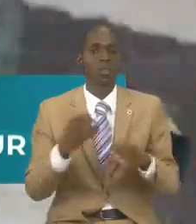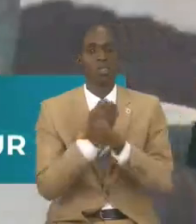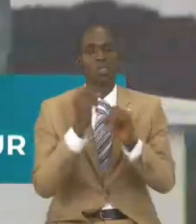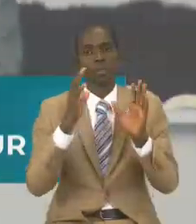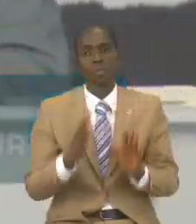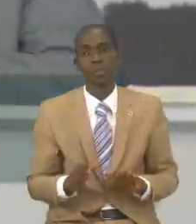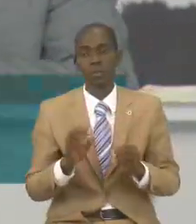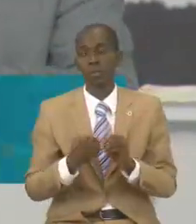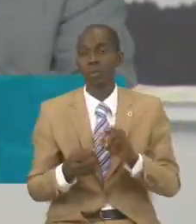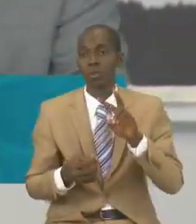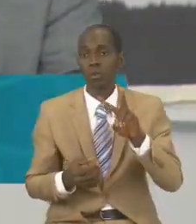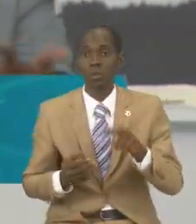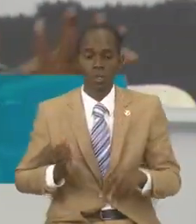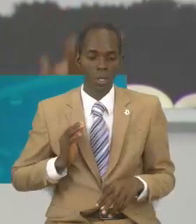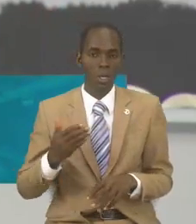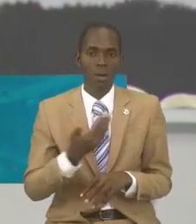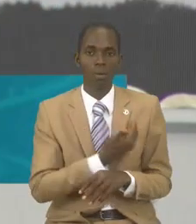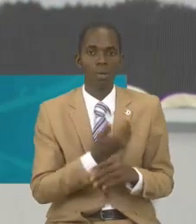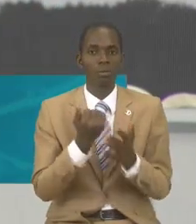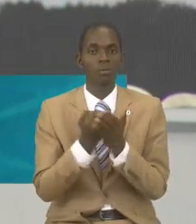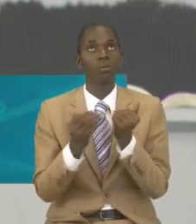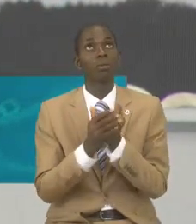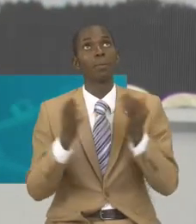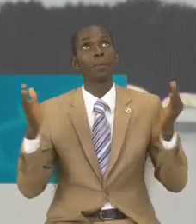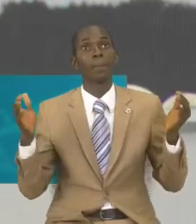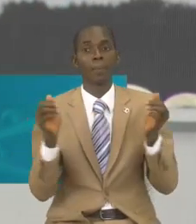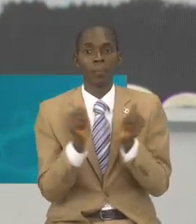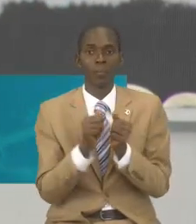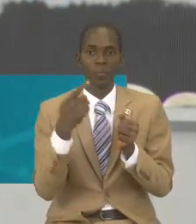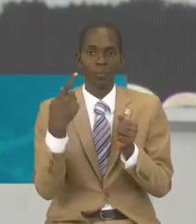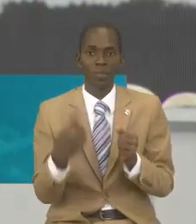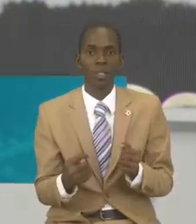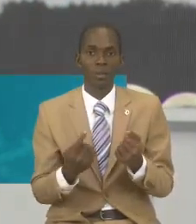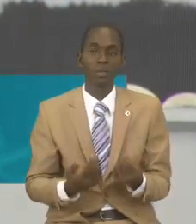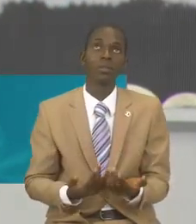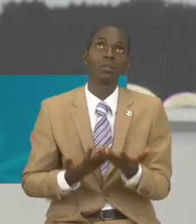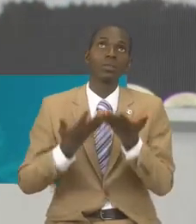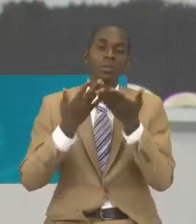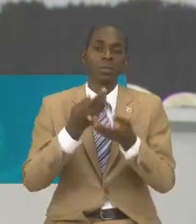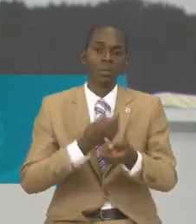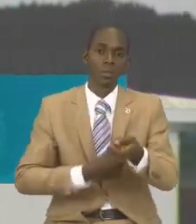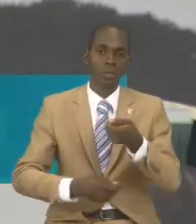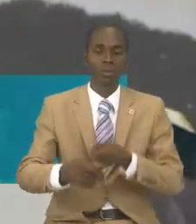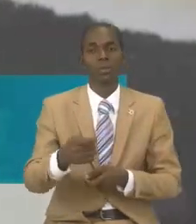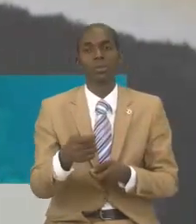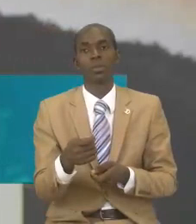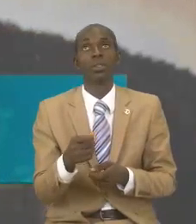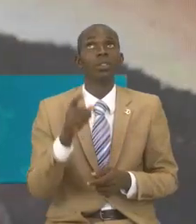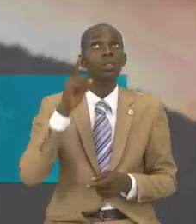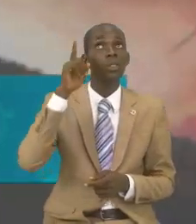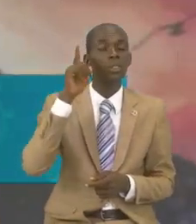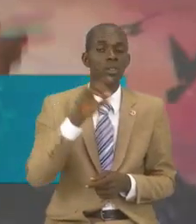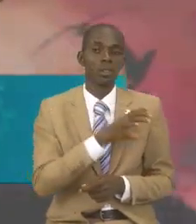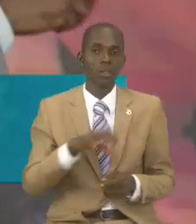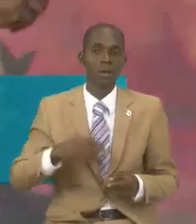our crucifixion with the sacrificial substitute. He was our